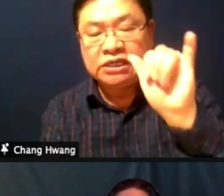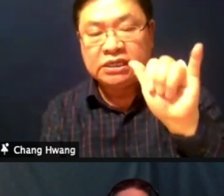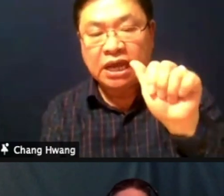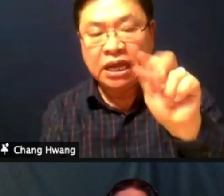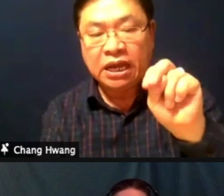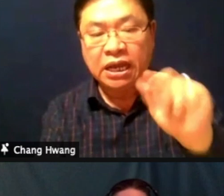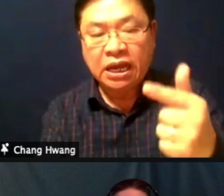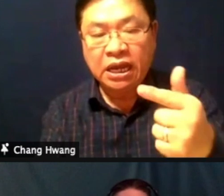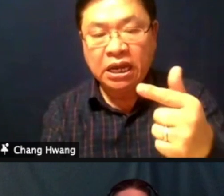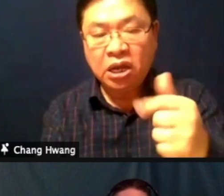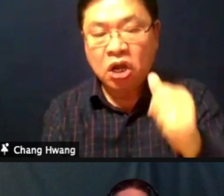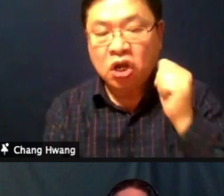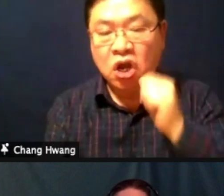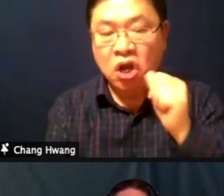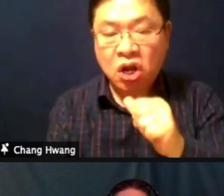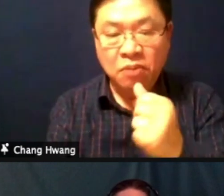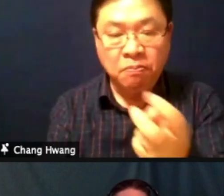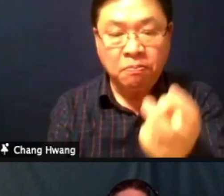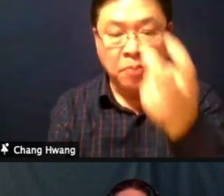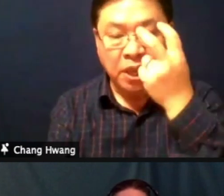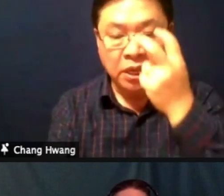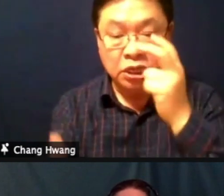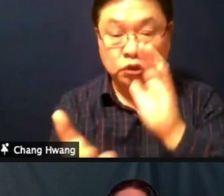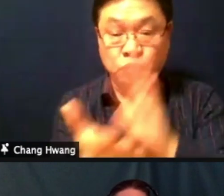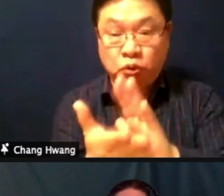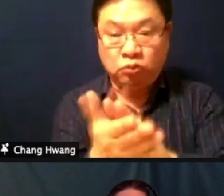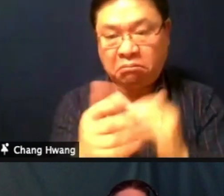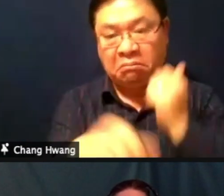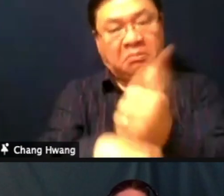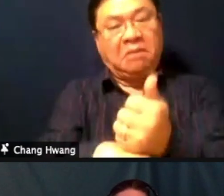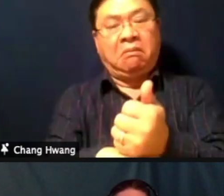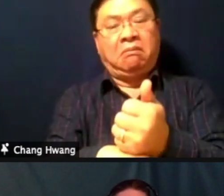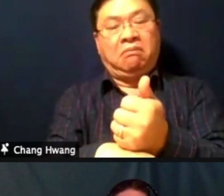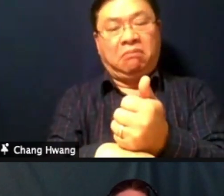found the Pyongyang Girls Blind School